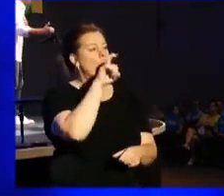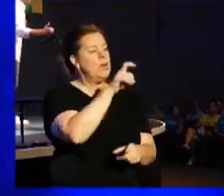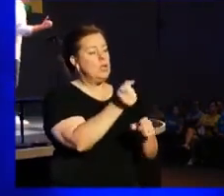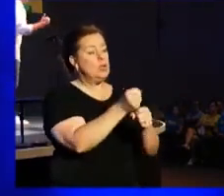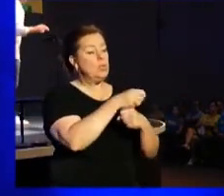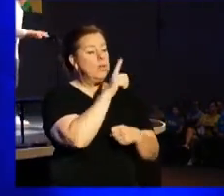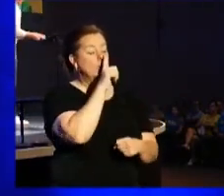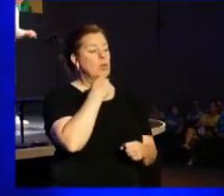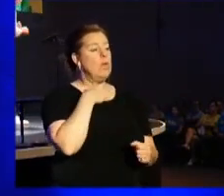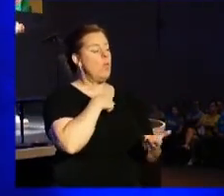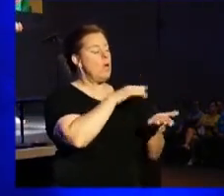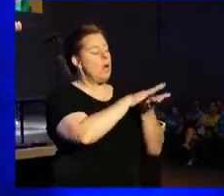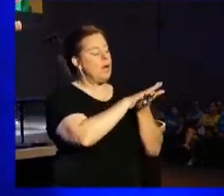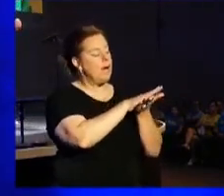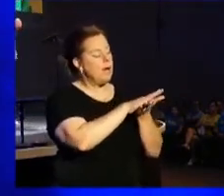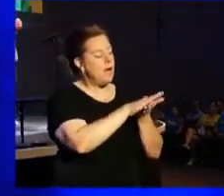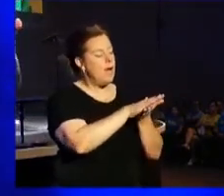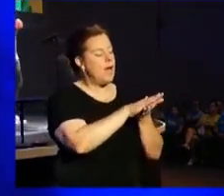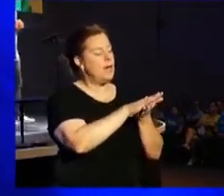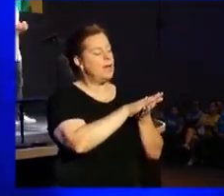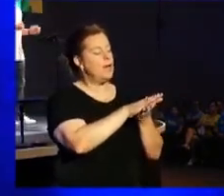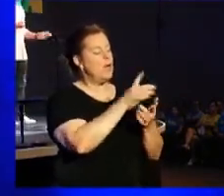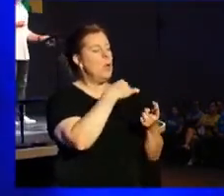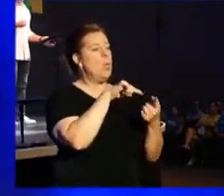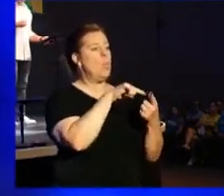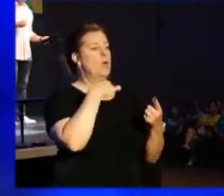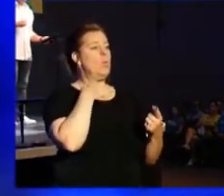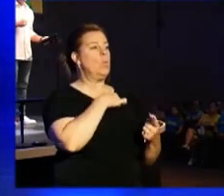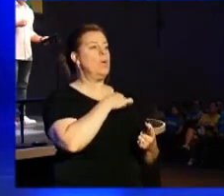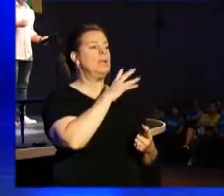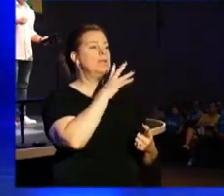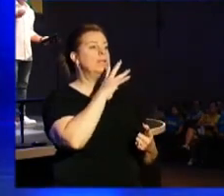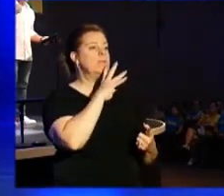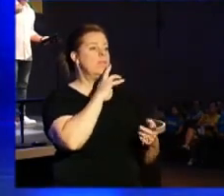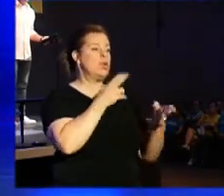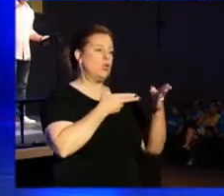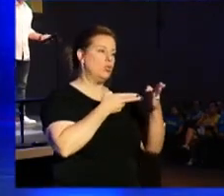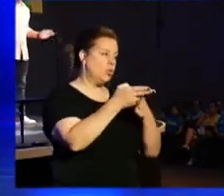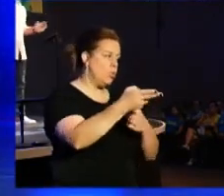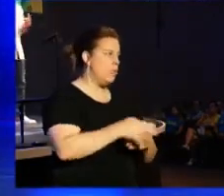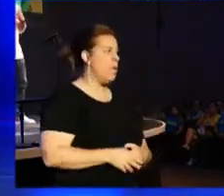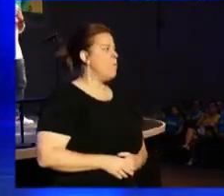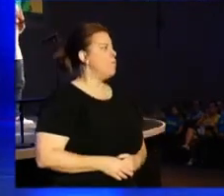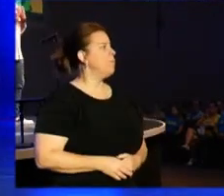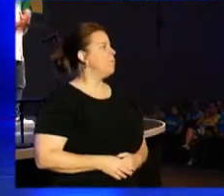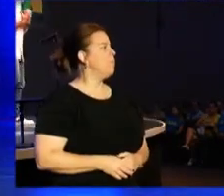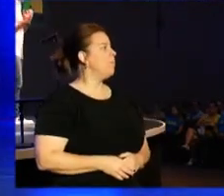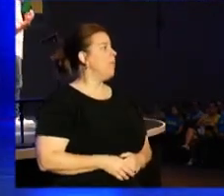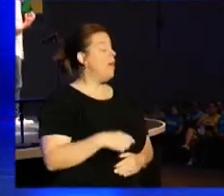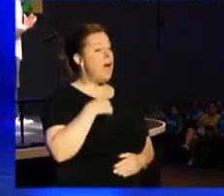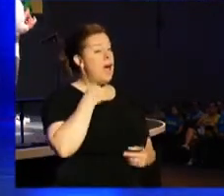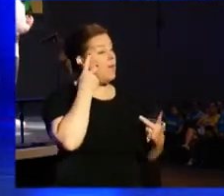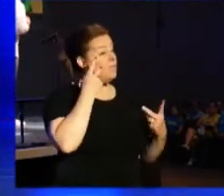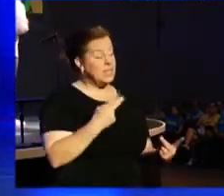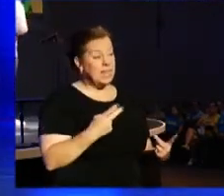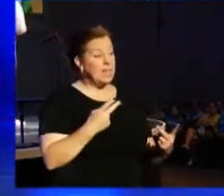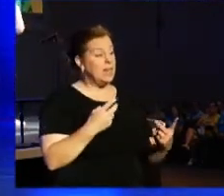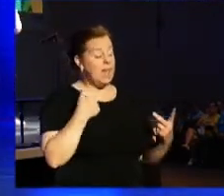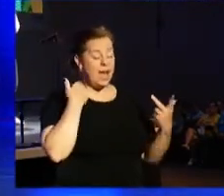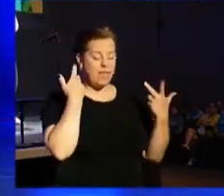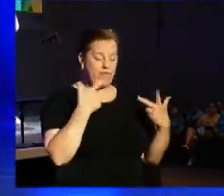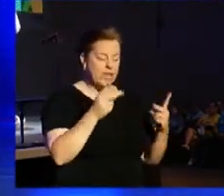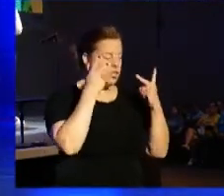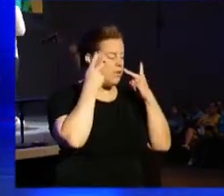are kind even when we're speaking the truth. Because there's the tendency, and I've seen it and you have too, there's the